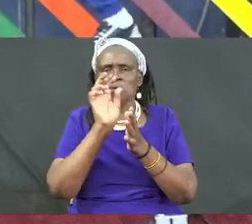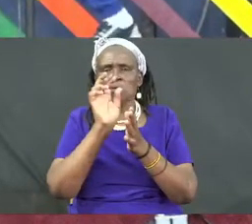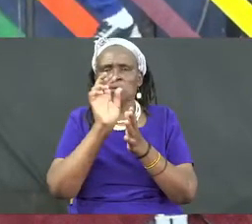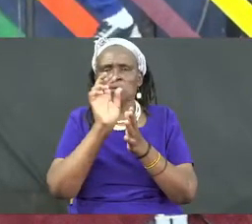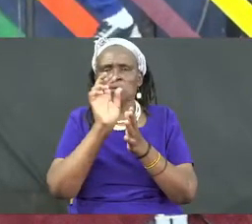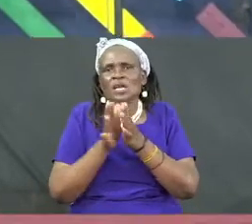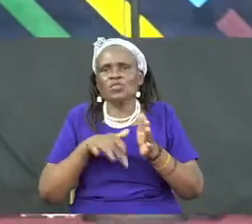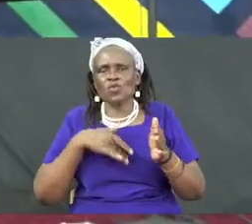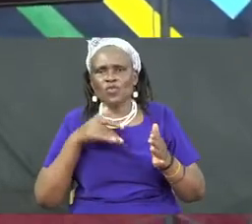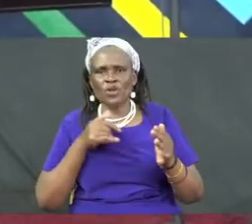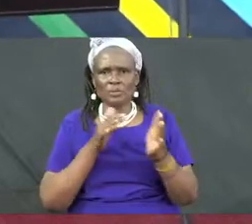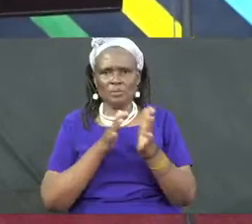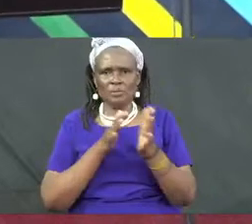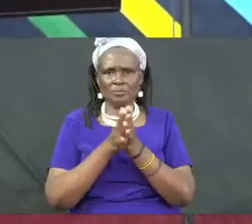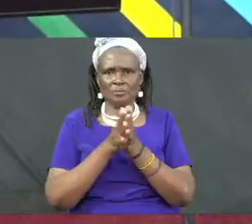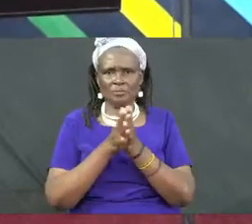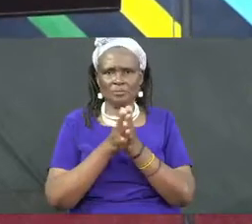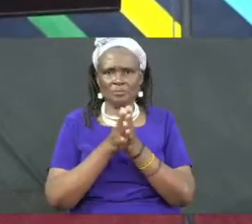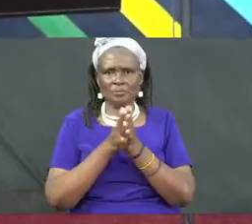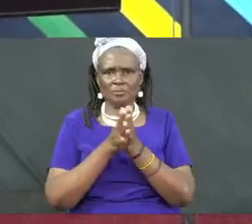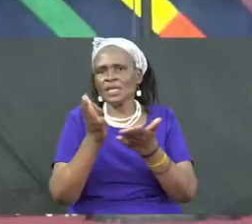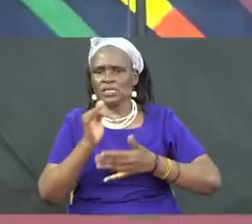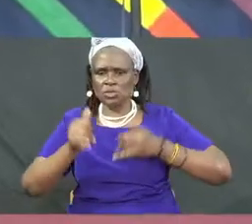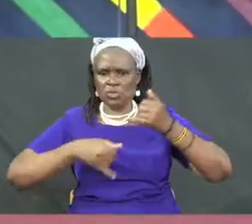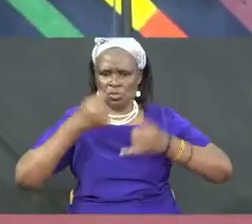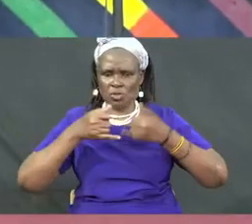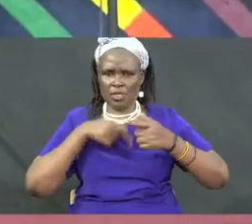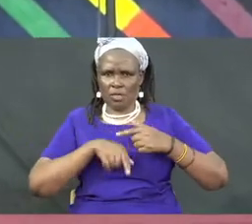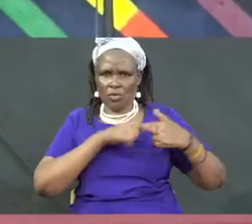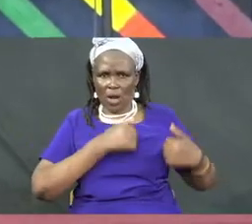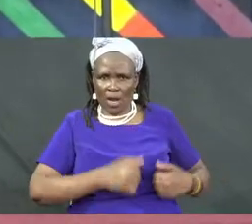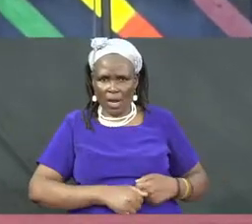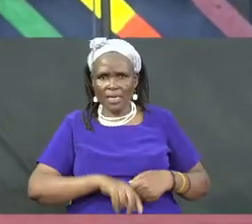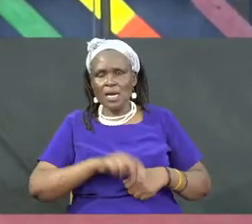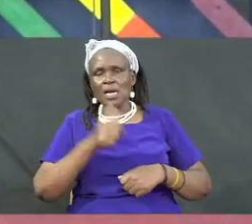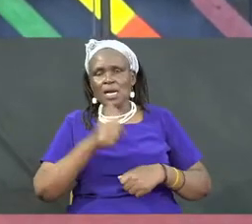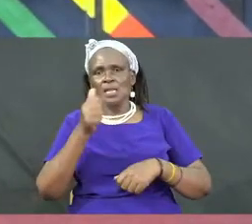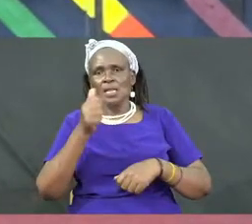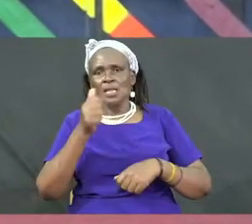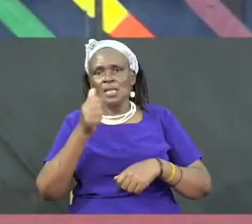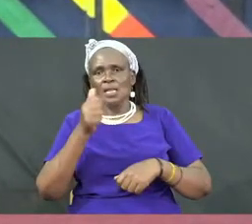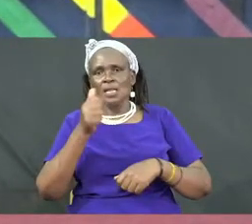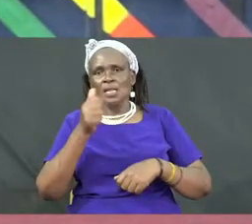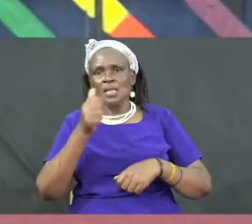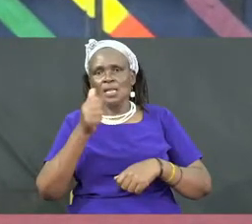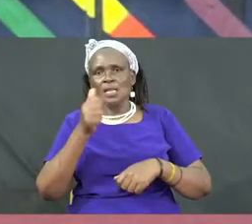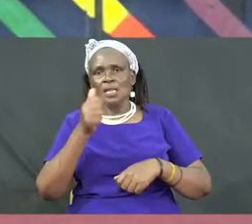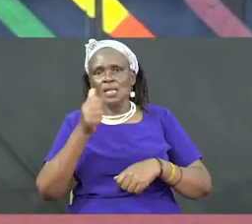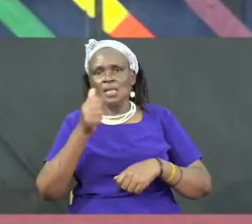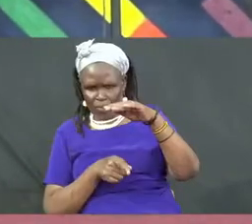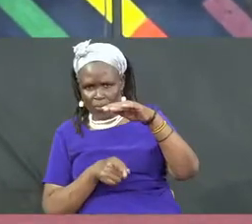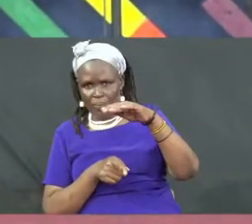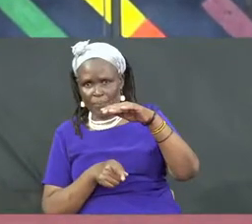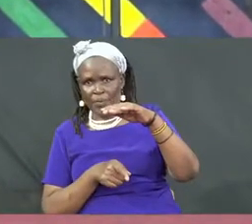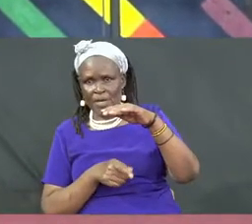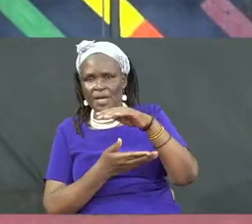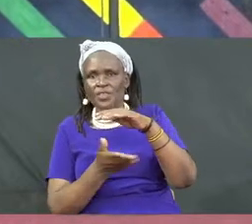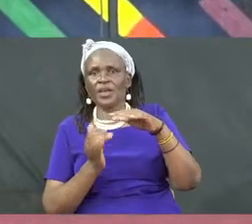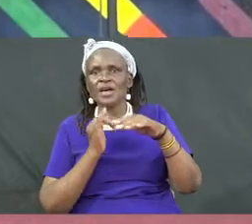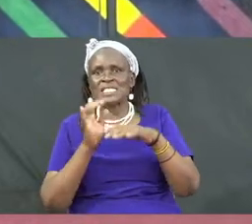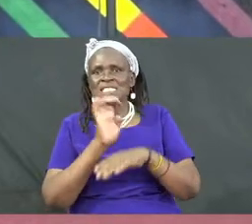excitement kicks in, and you know, there is joy rising in your heart. And then when you get to the bottom, there are